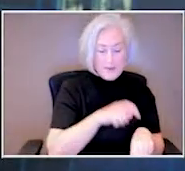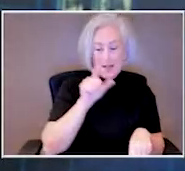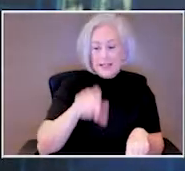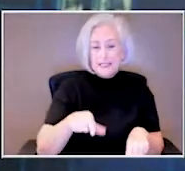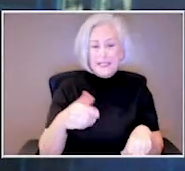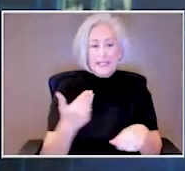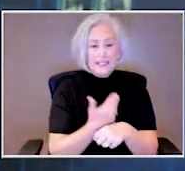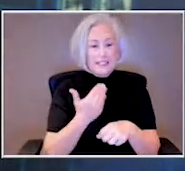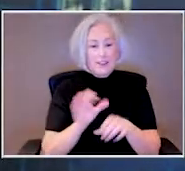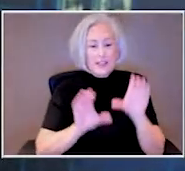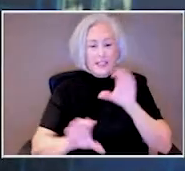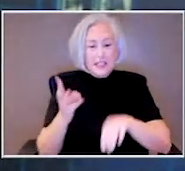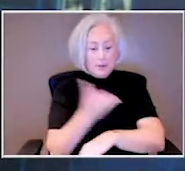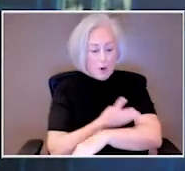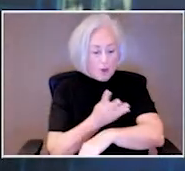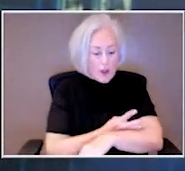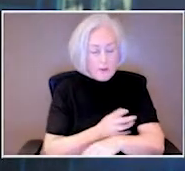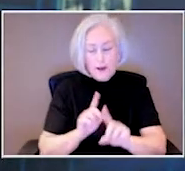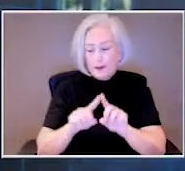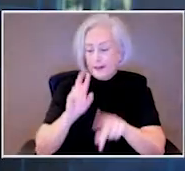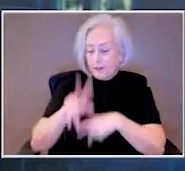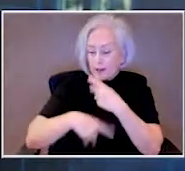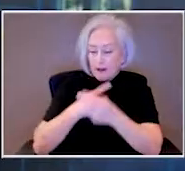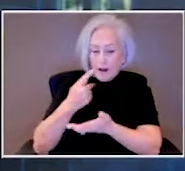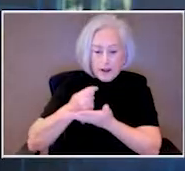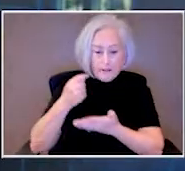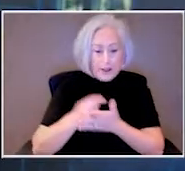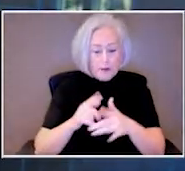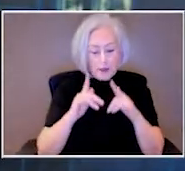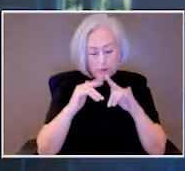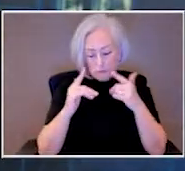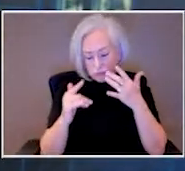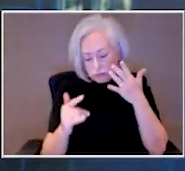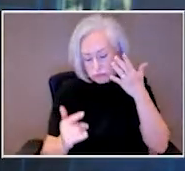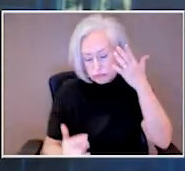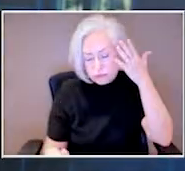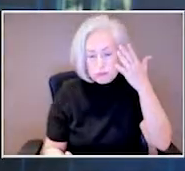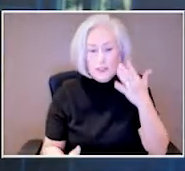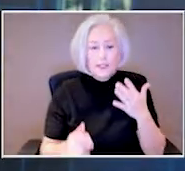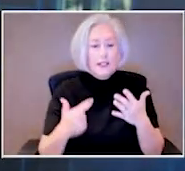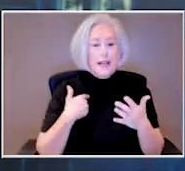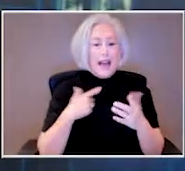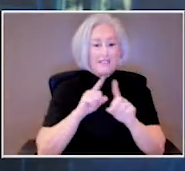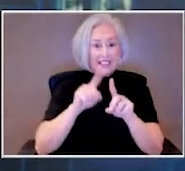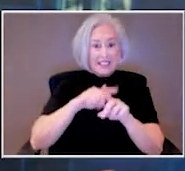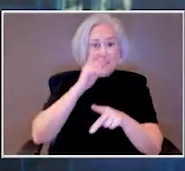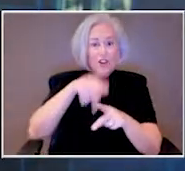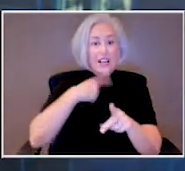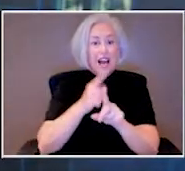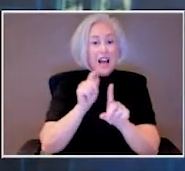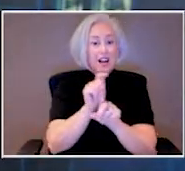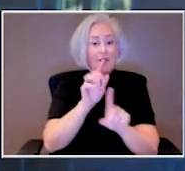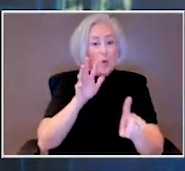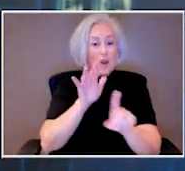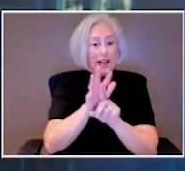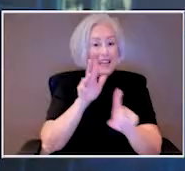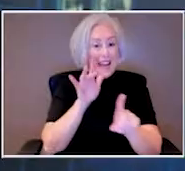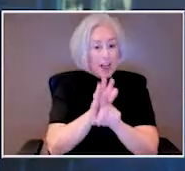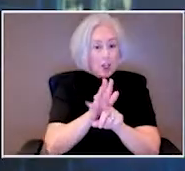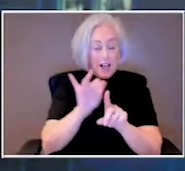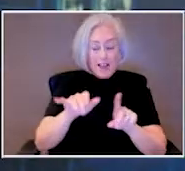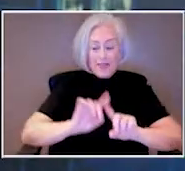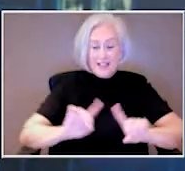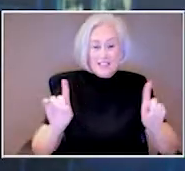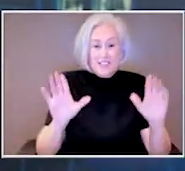type of immunotherapy. We have so many different features for radiation nowadays that is different from what you had just